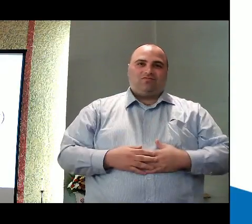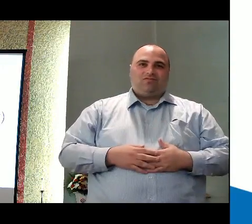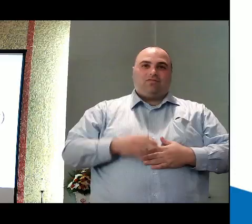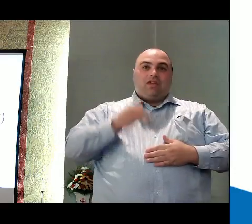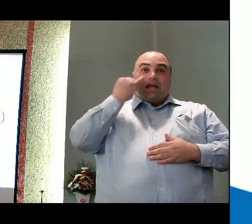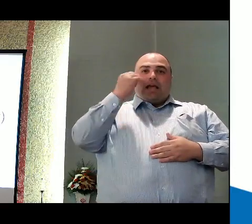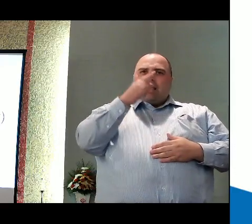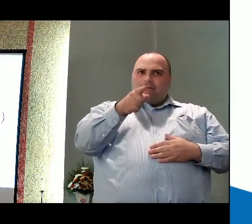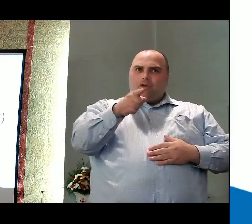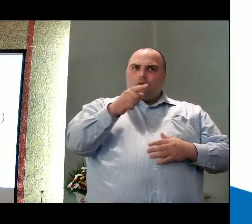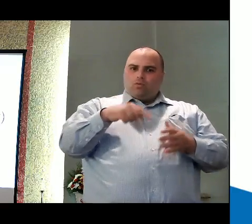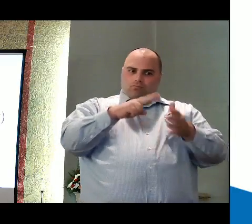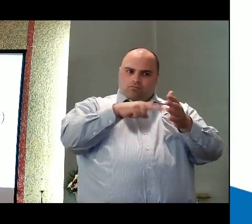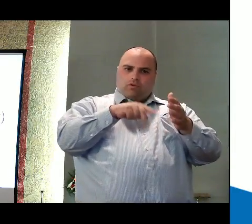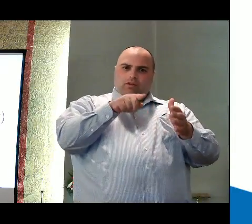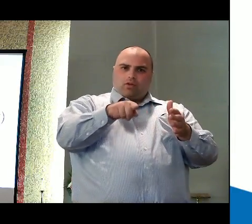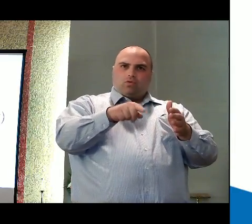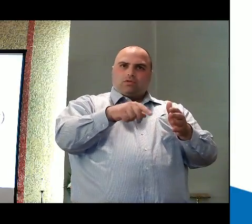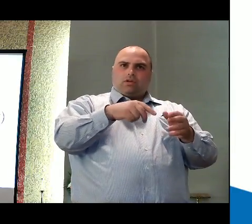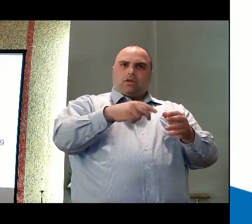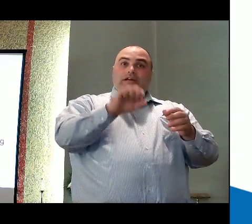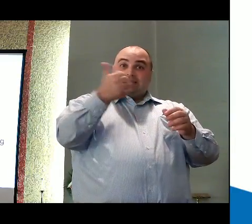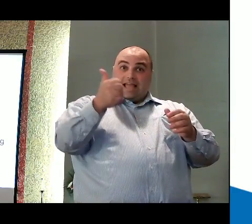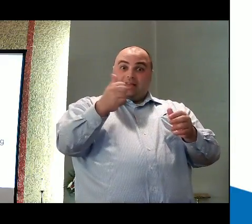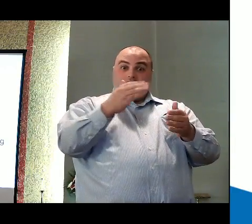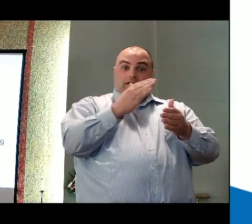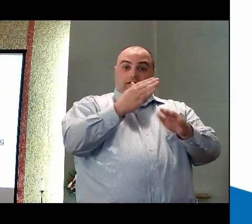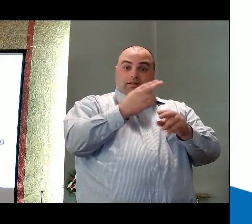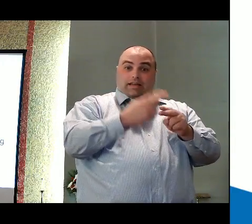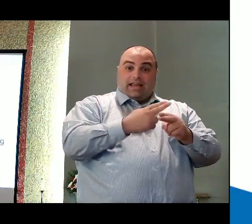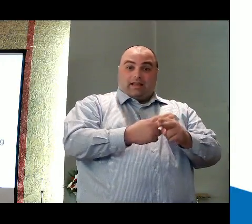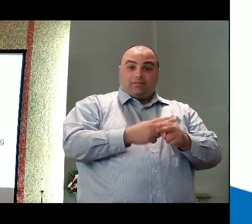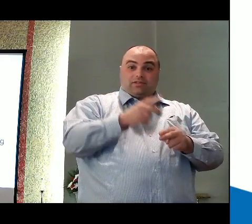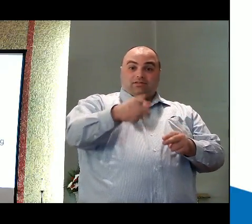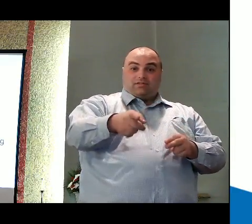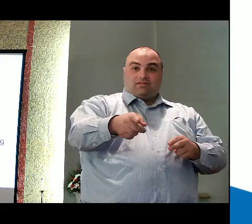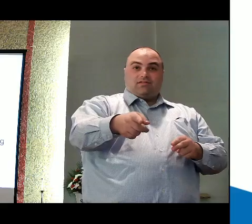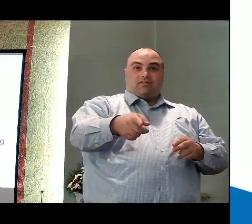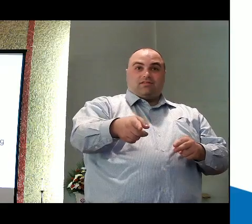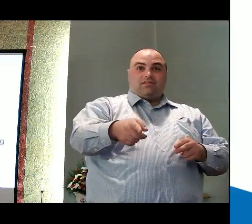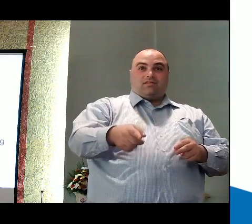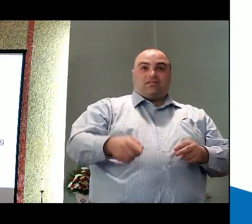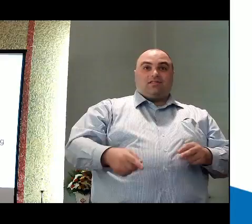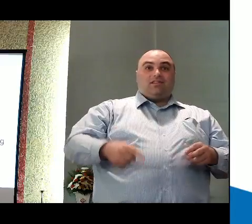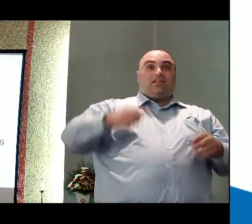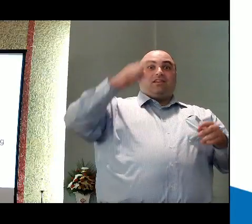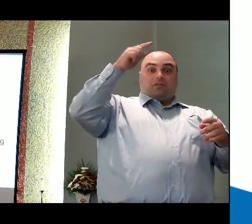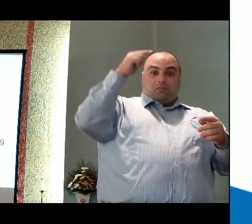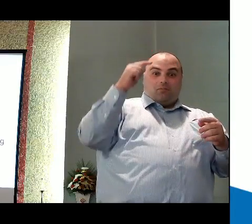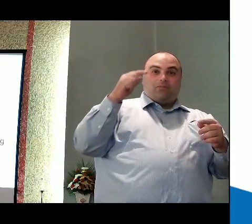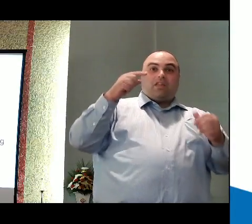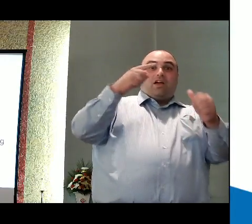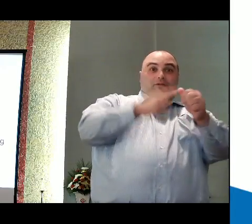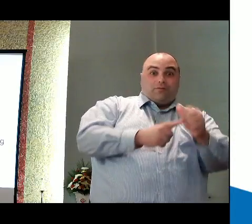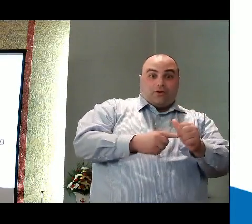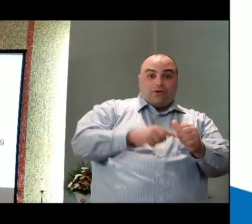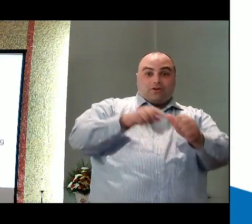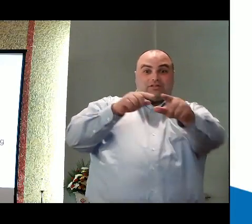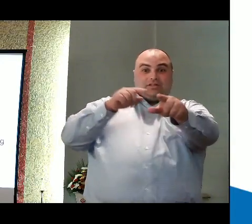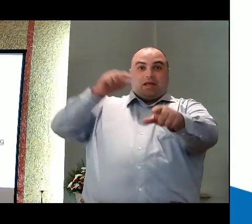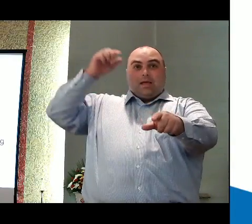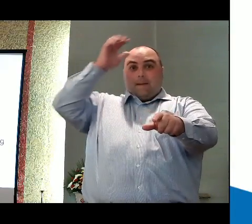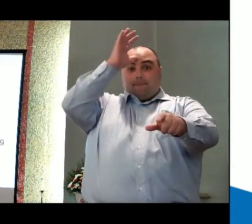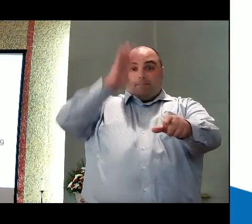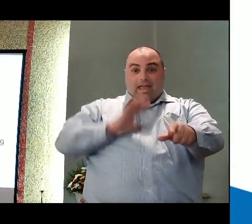10 names of the men in the Bible as a sentence, here's what you have. Man is appointed mortal sorrow. The blessed God shall